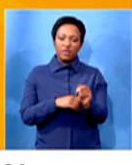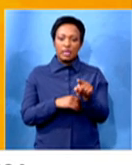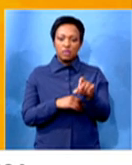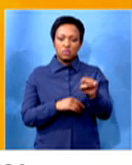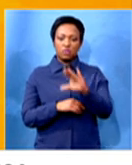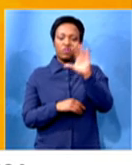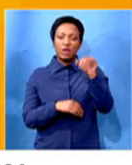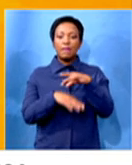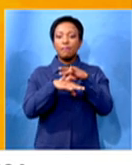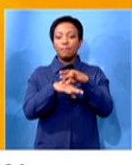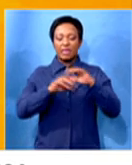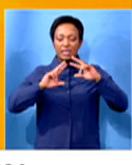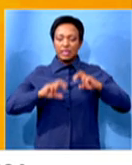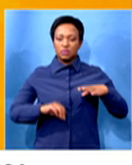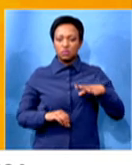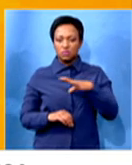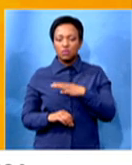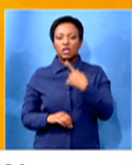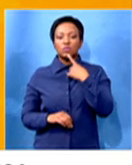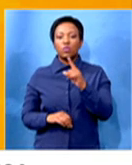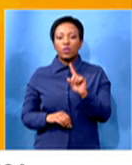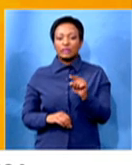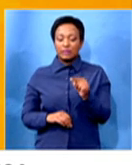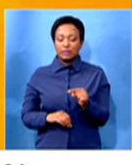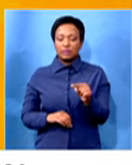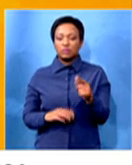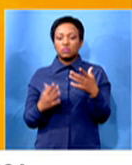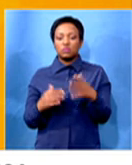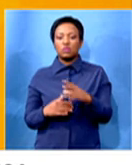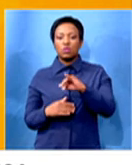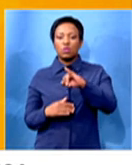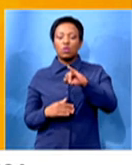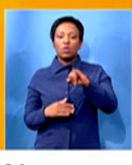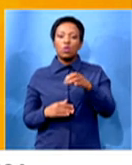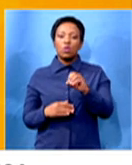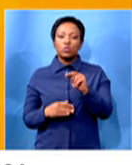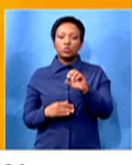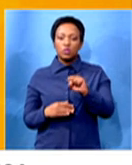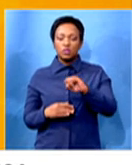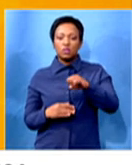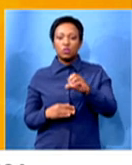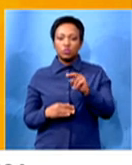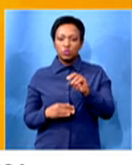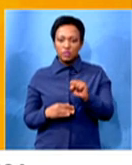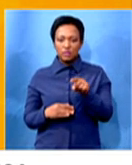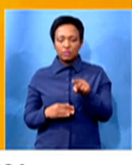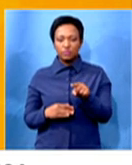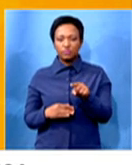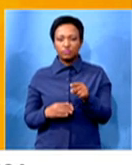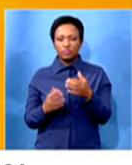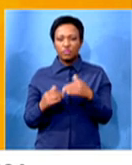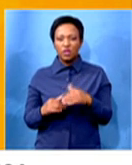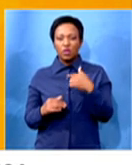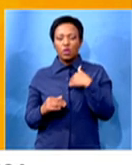Medical Research Council say that the trial of the Johnson & Johnson product and Novavax, I'm not even going to go into